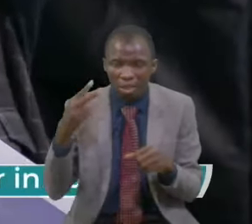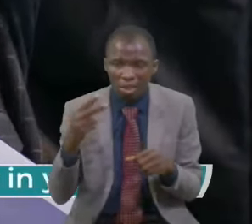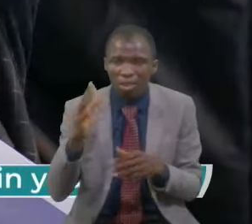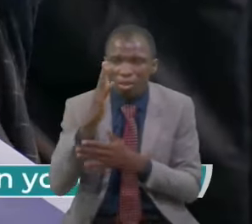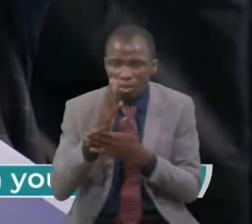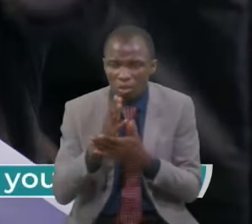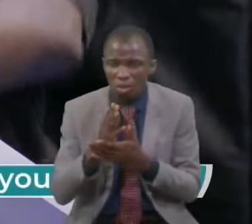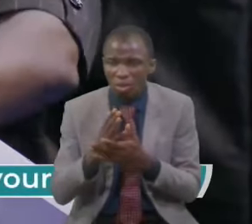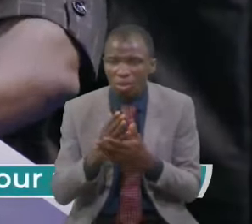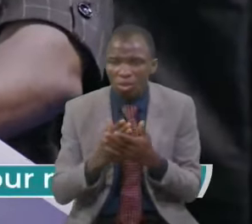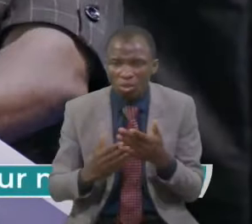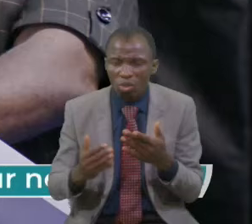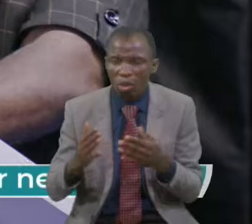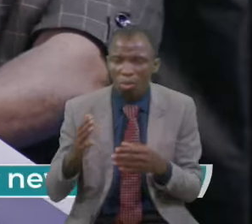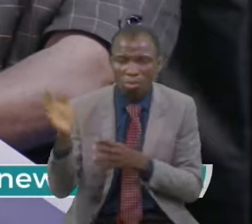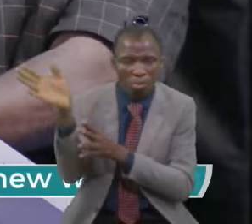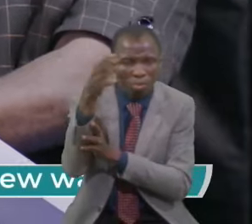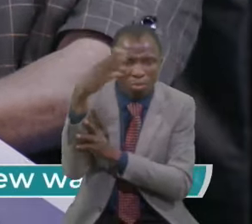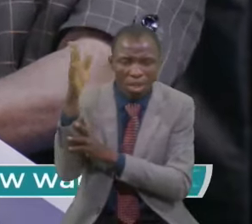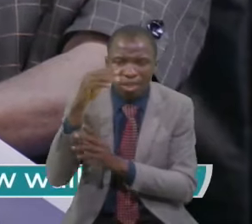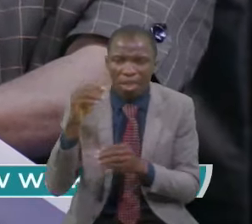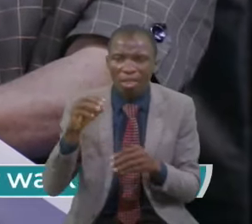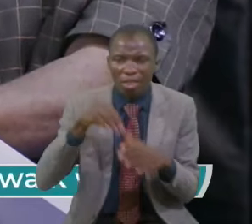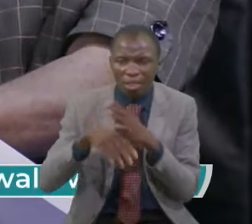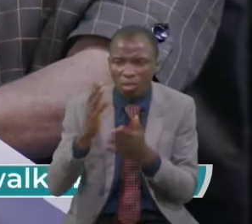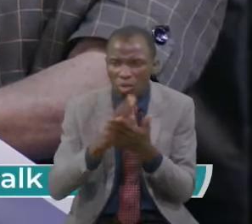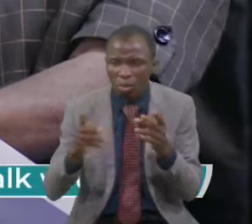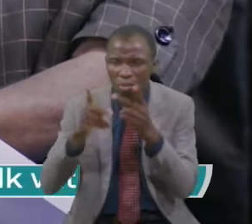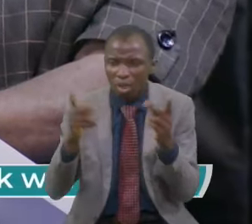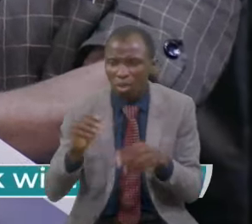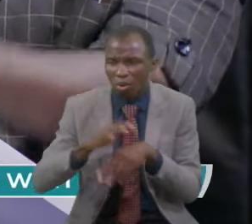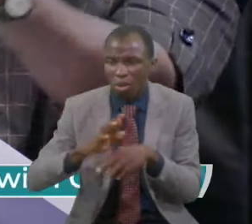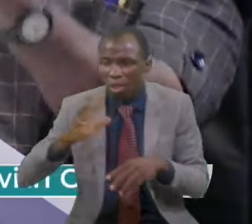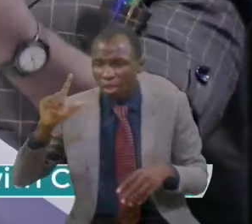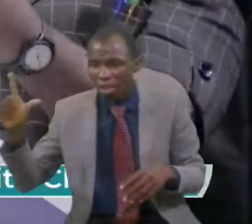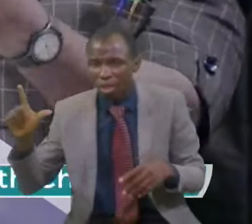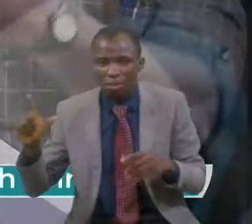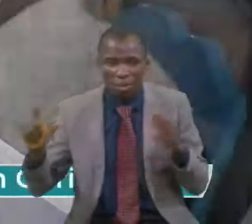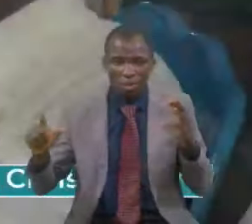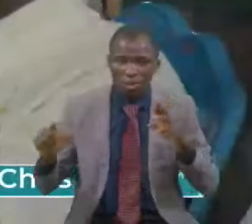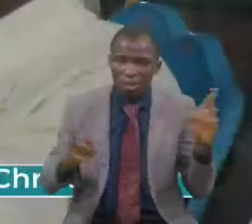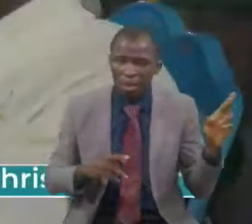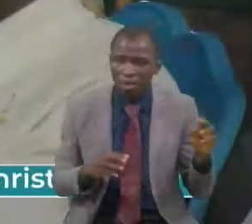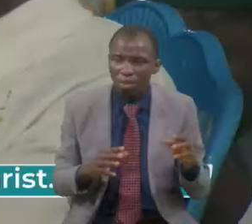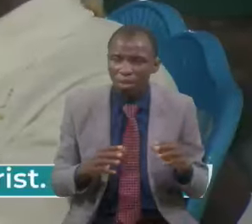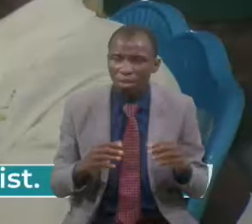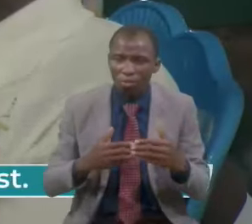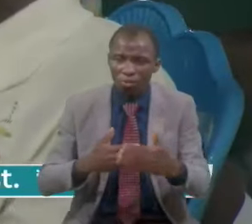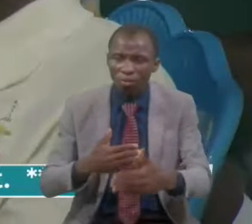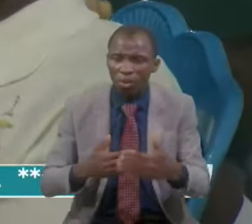at my left-hand side? Are we through? Okay. Up front here. How about down